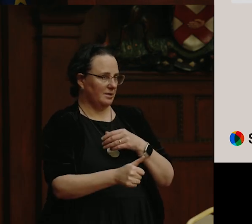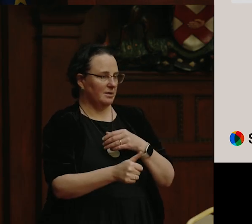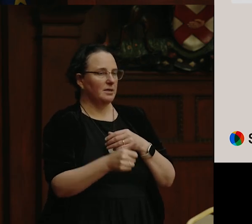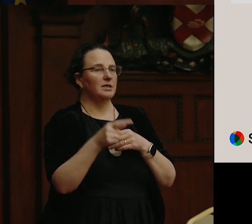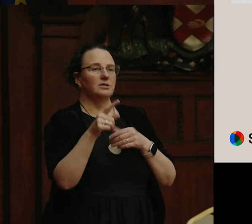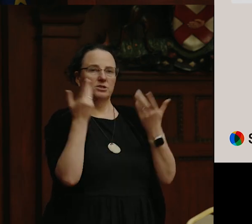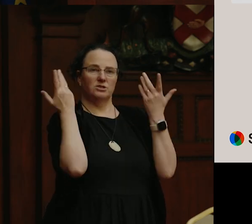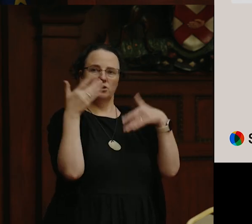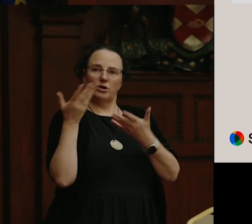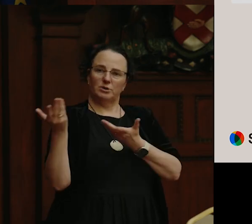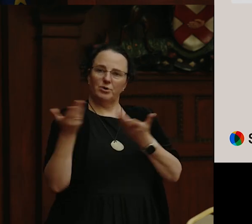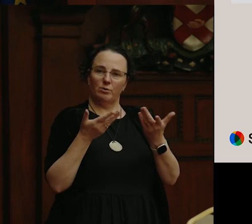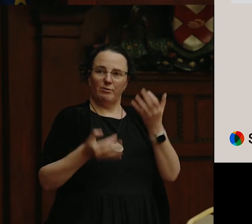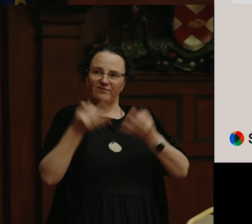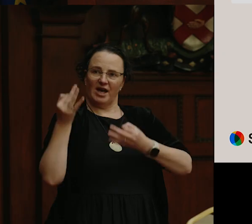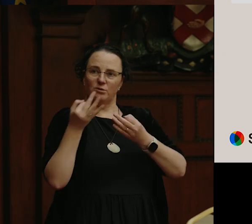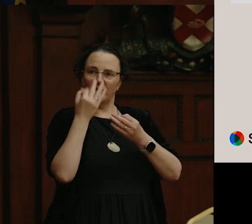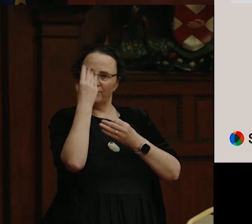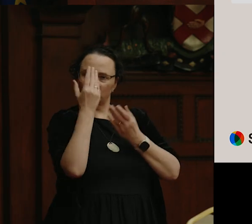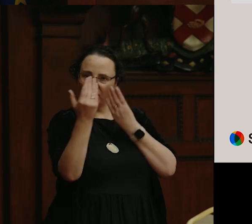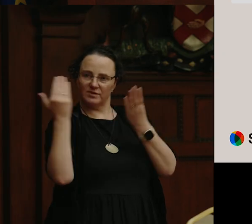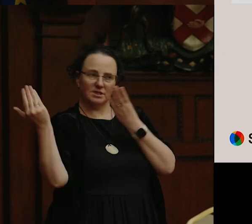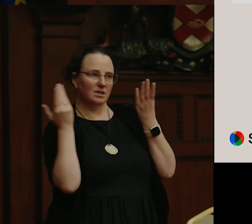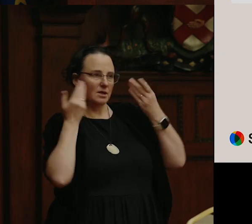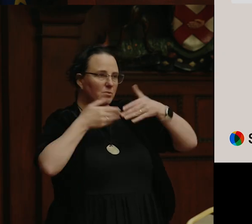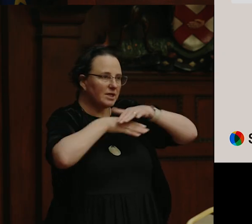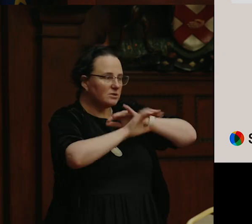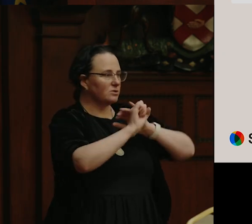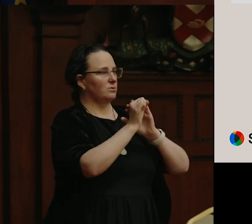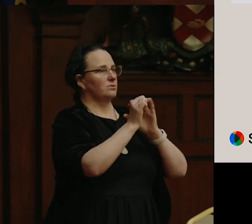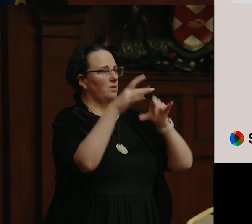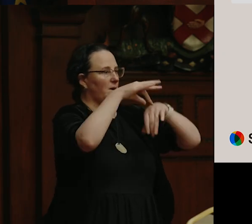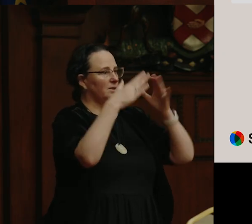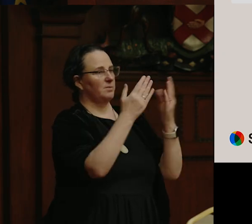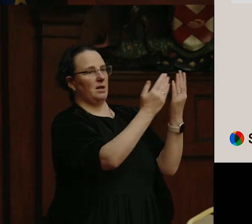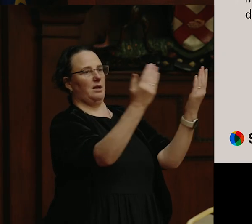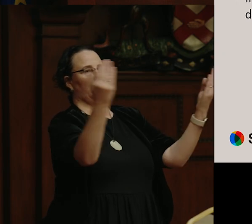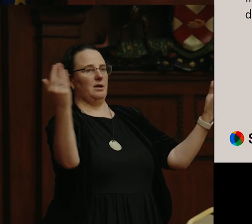patient experience into the hospital as well. And that's something that we'd be keen to kind of continue.